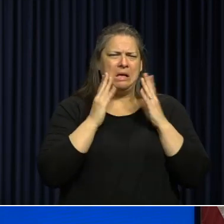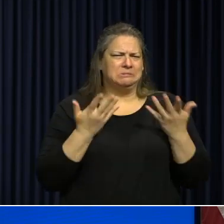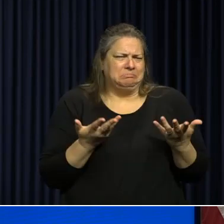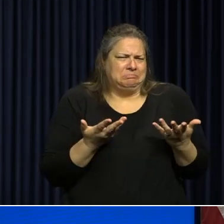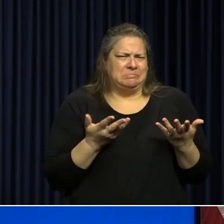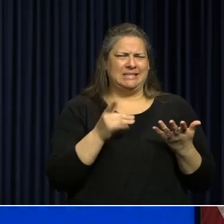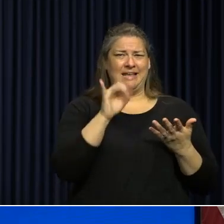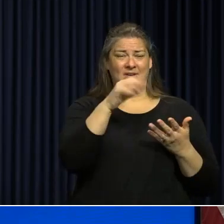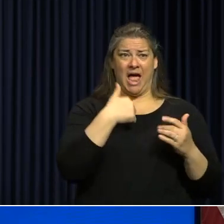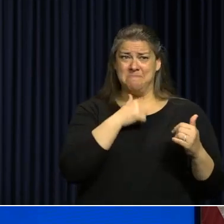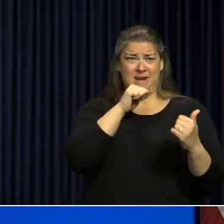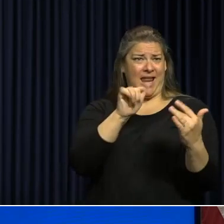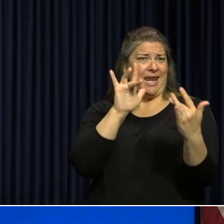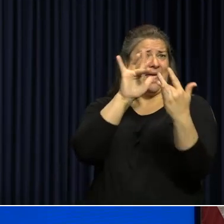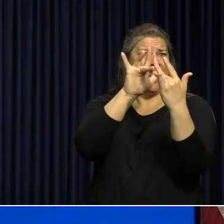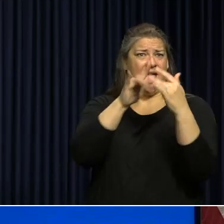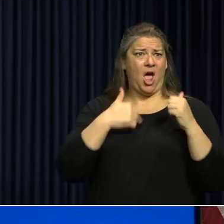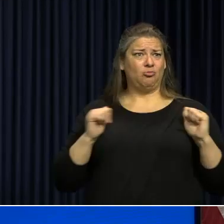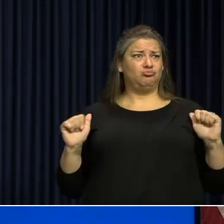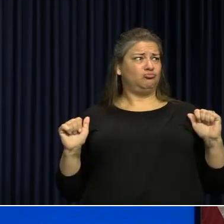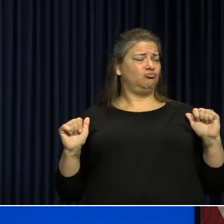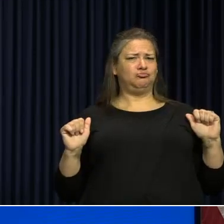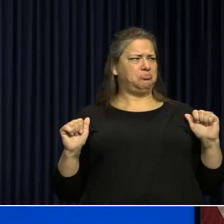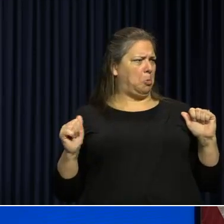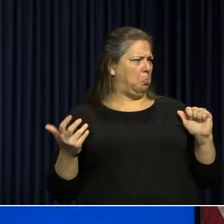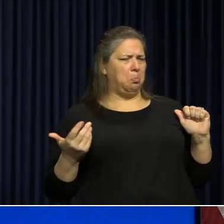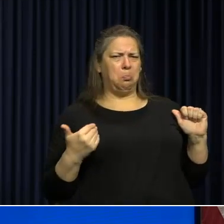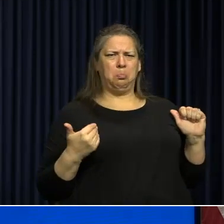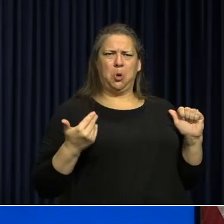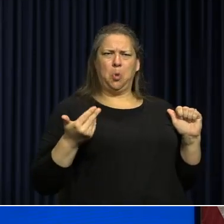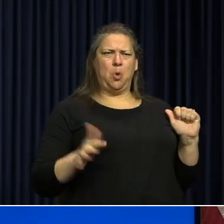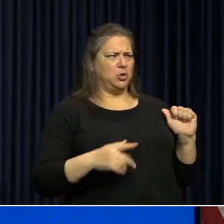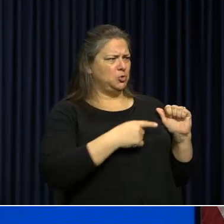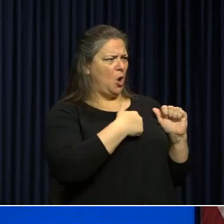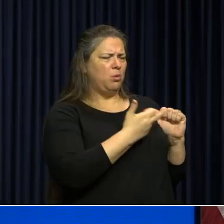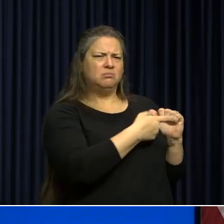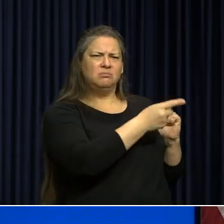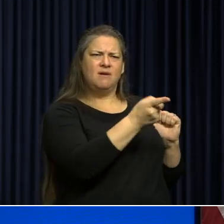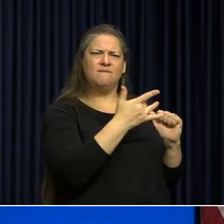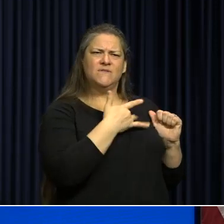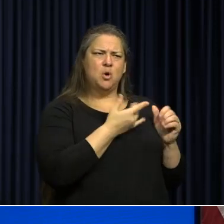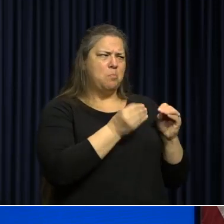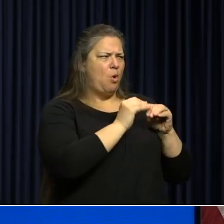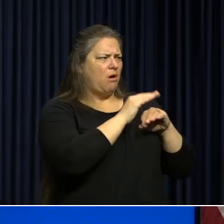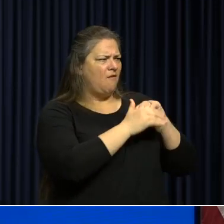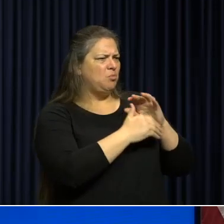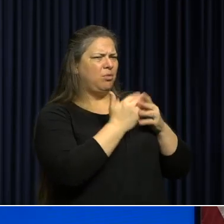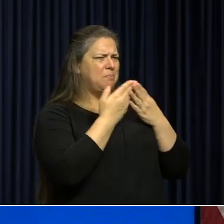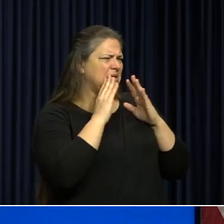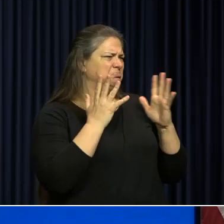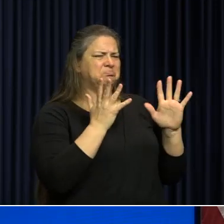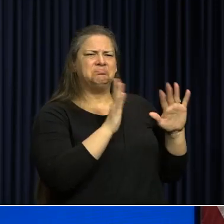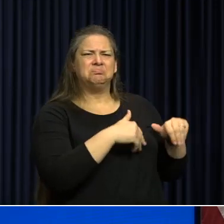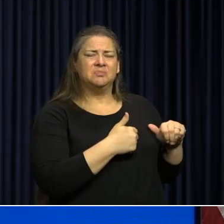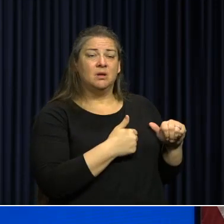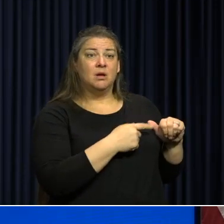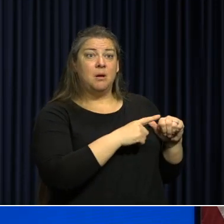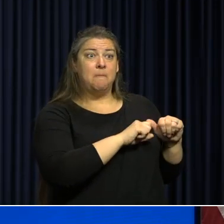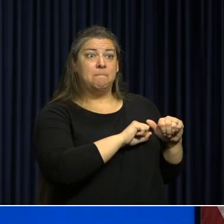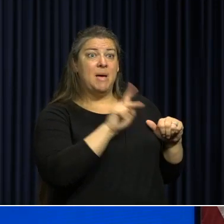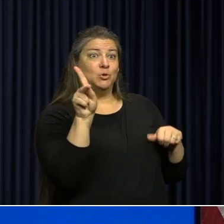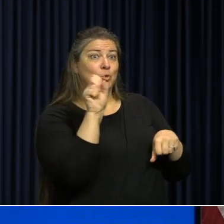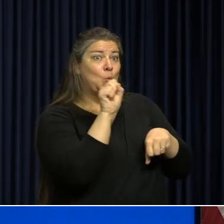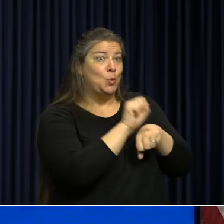you're limiting those contacts, we don't want to create kind of an excuse to where you might feel more comfortable doing it. But if we have more people going back to work or